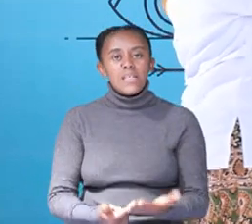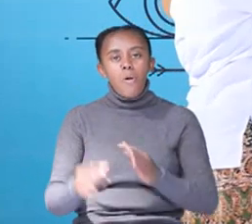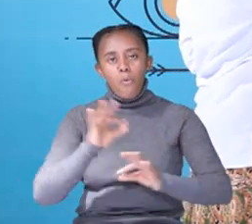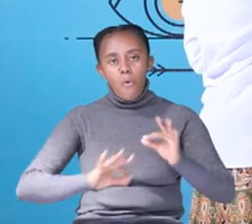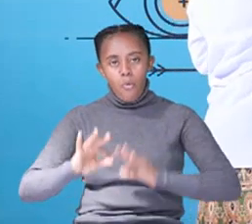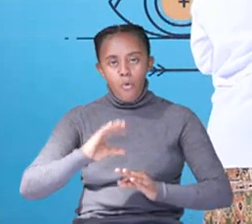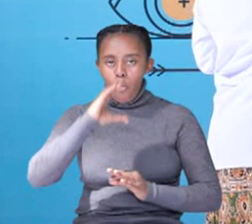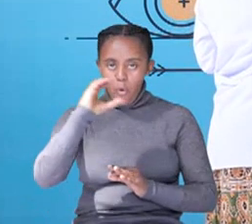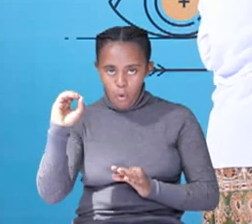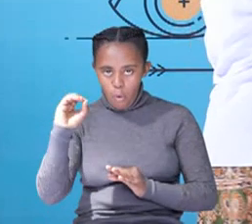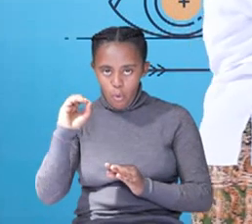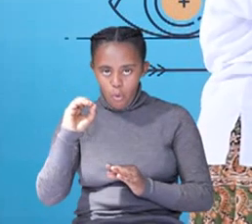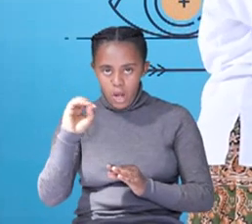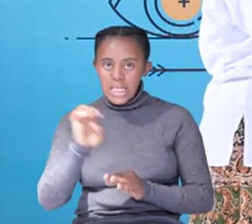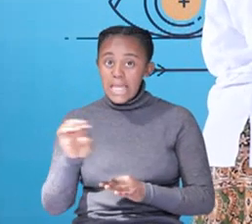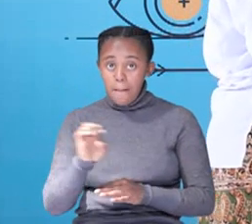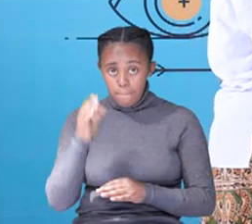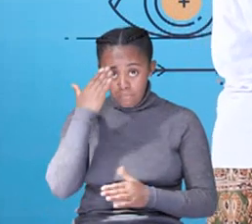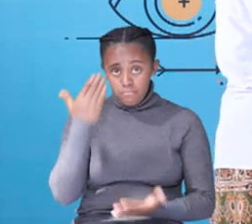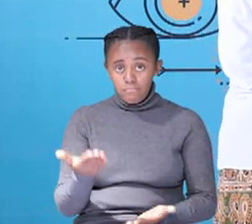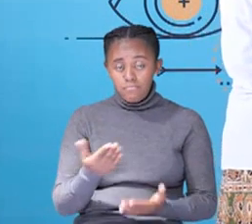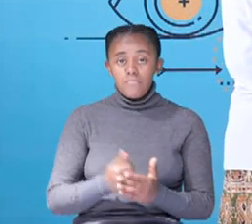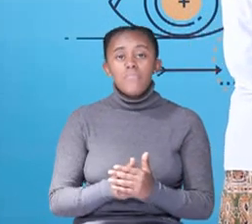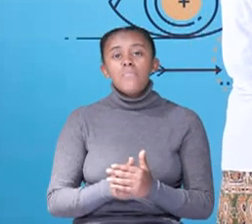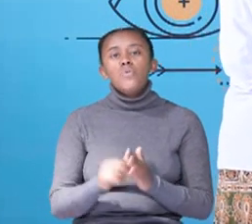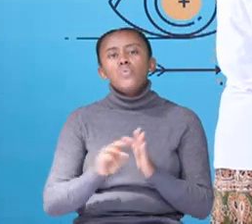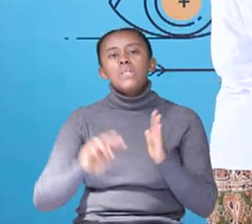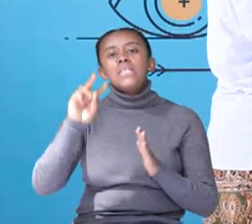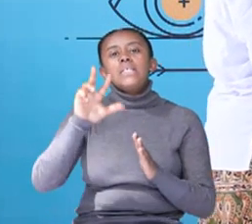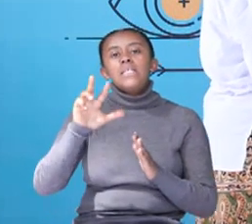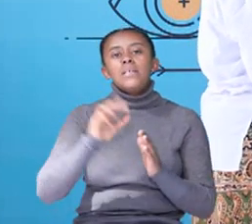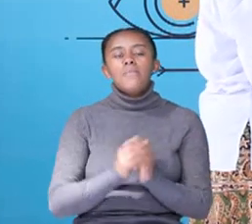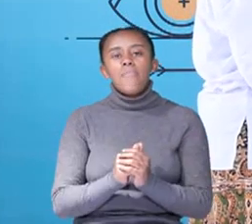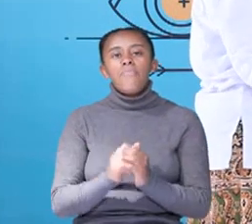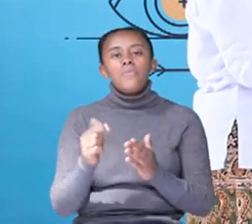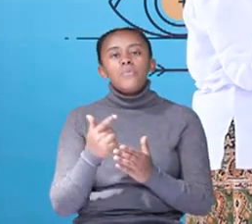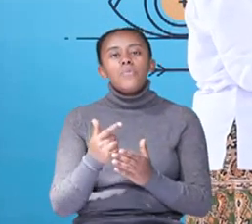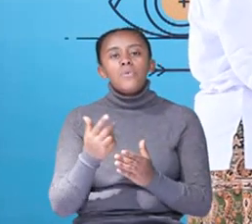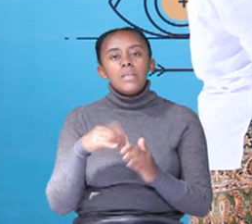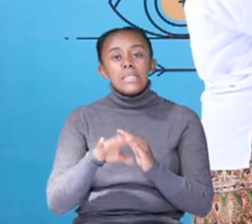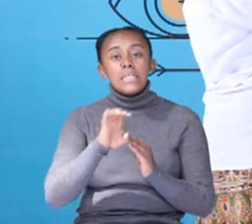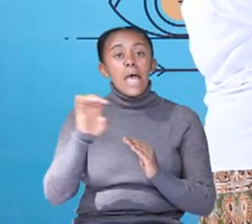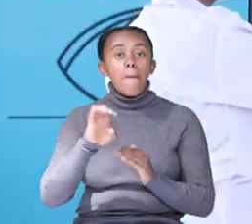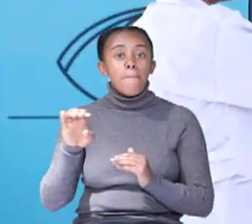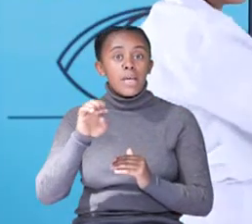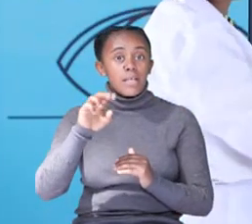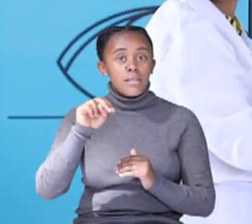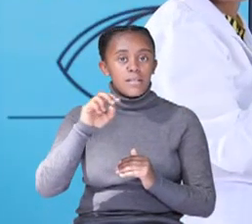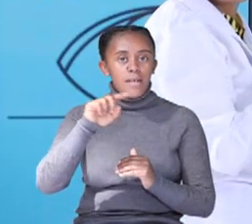molecules coenzymes. You know coenzymes in your unit 3 when you deal on enzymes,